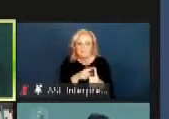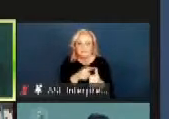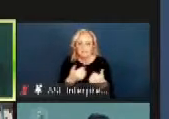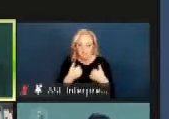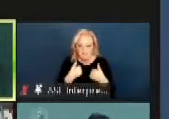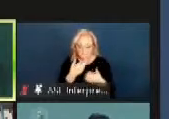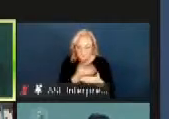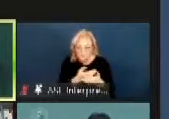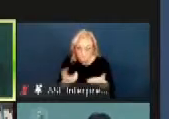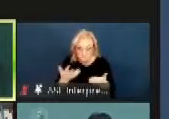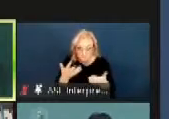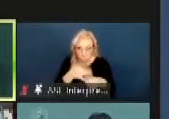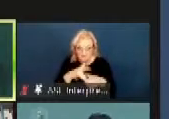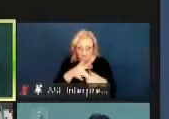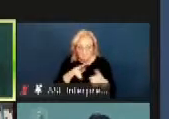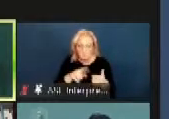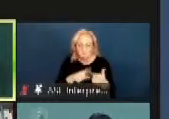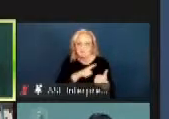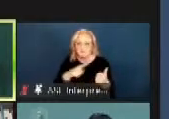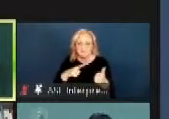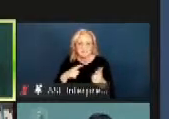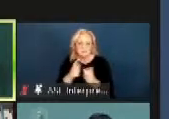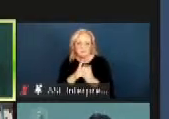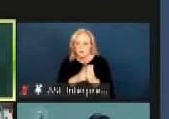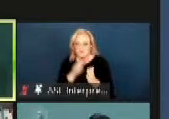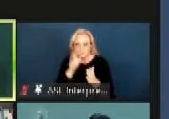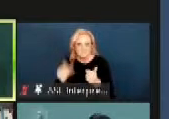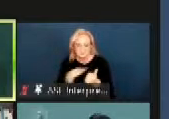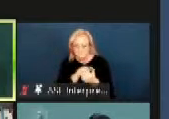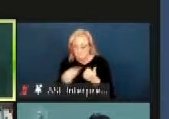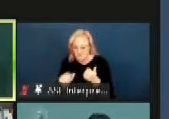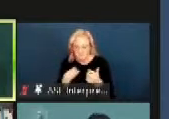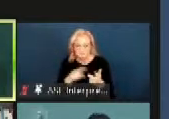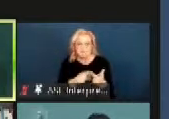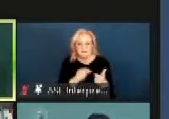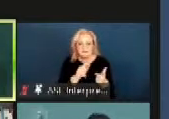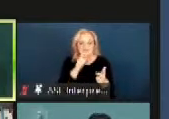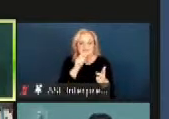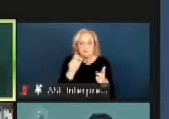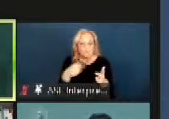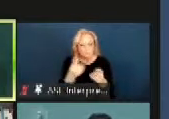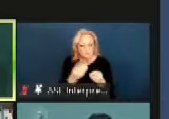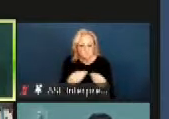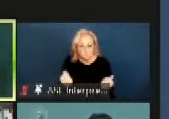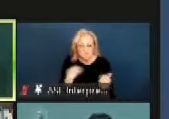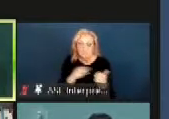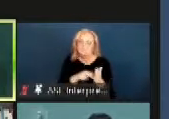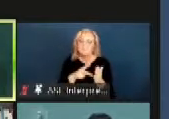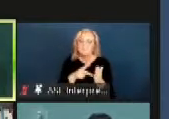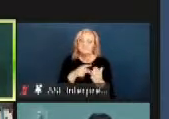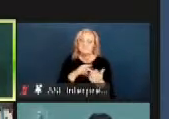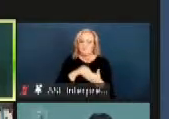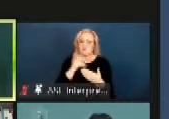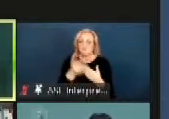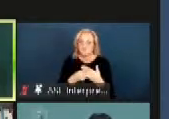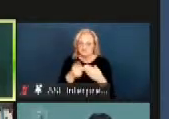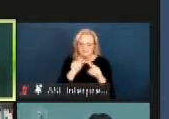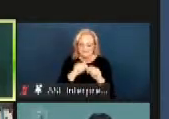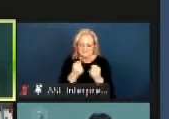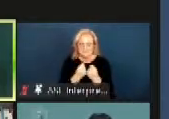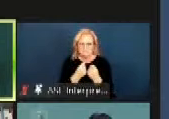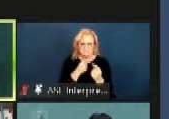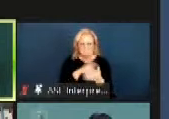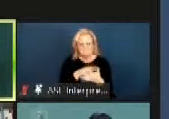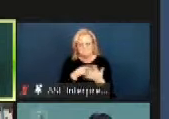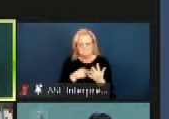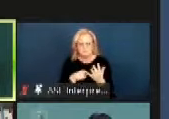without policy or legislative action, without IT being the only solution. This meant the project teams had to be very focused and selective in chartering